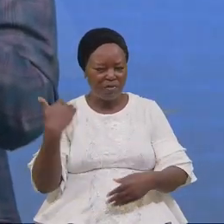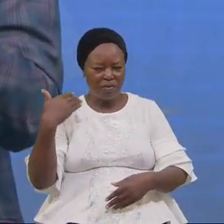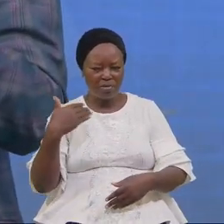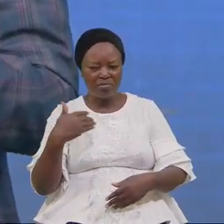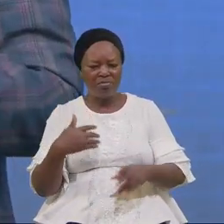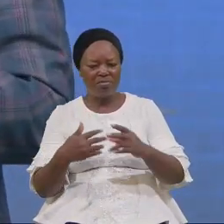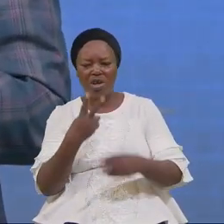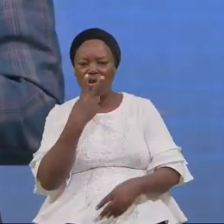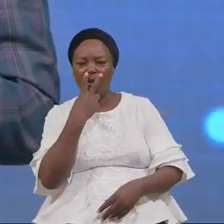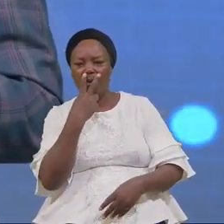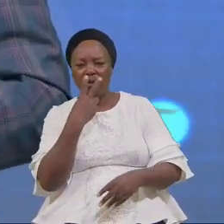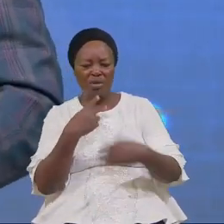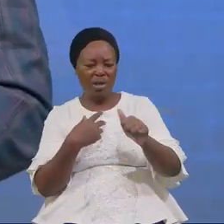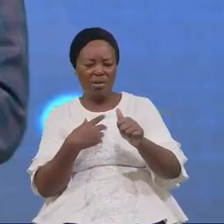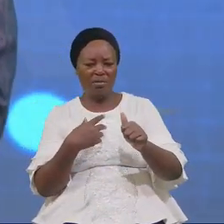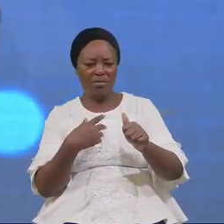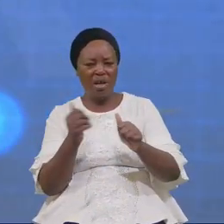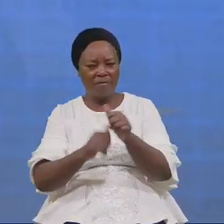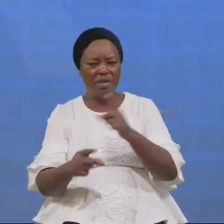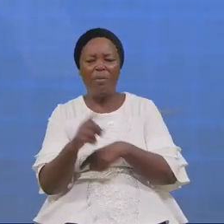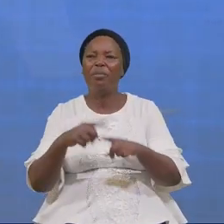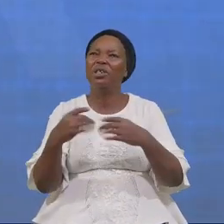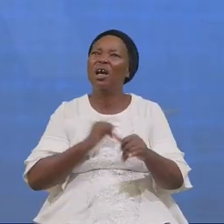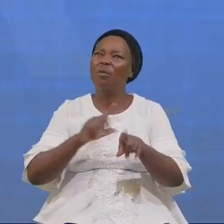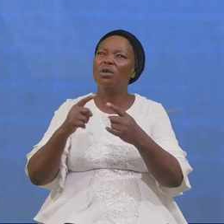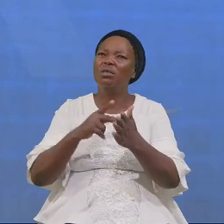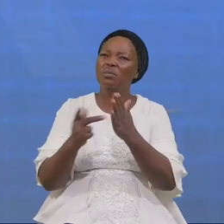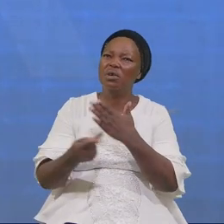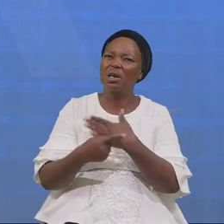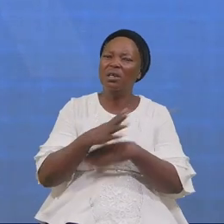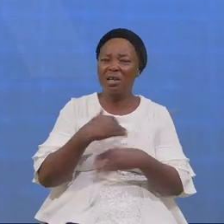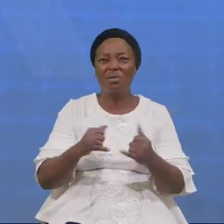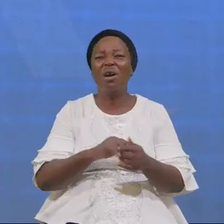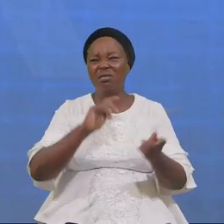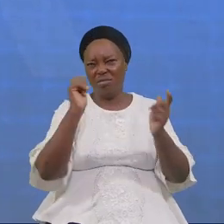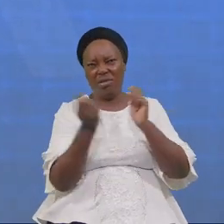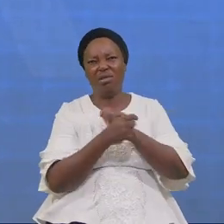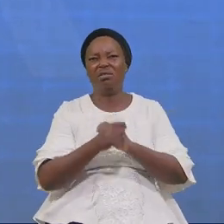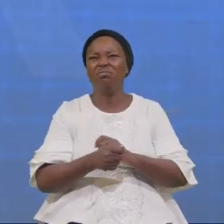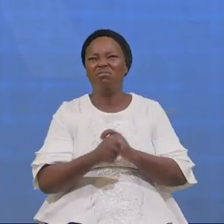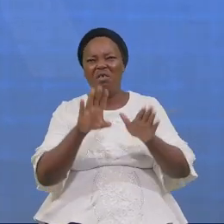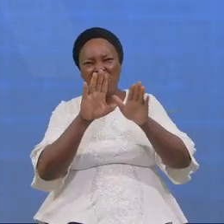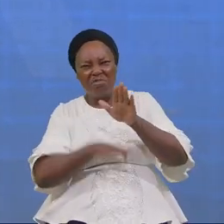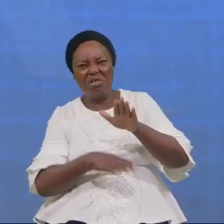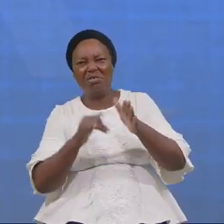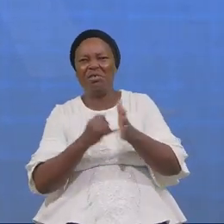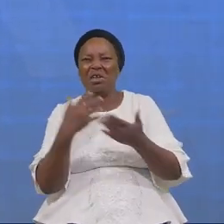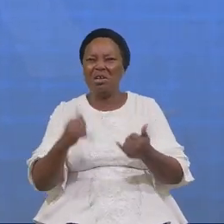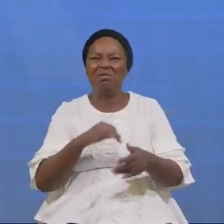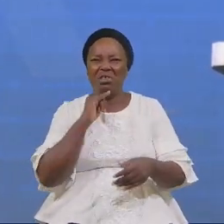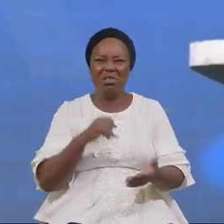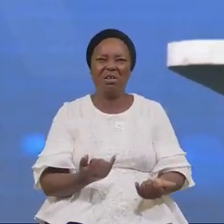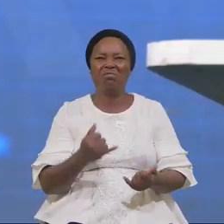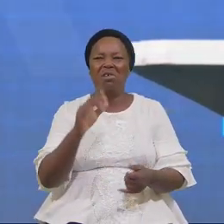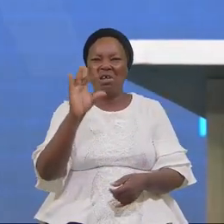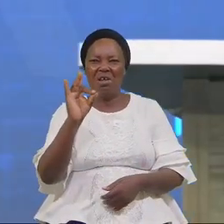day. But now I went to the crusade, I'm smoking 8. I'm smoking 7. And